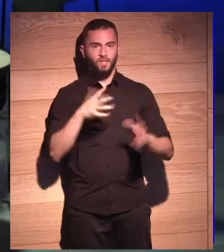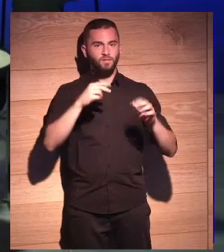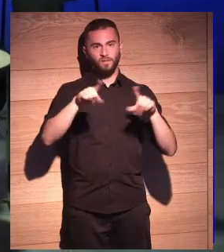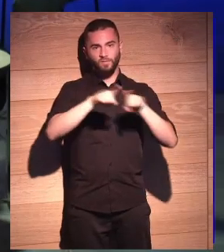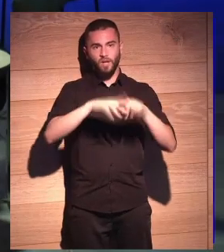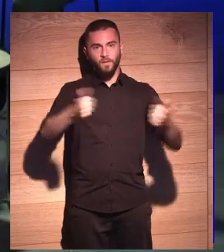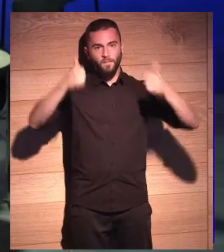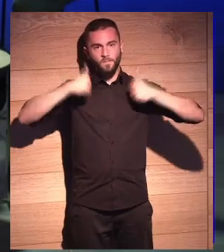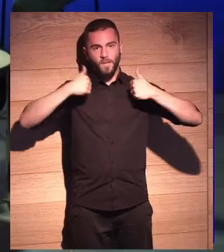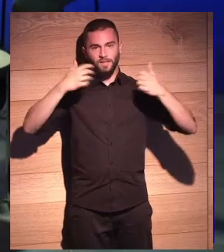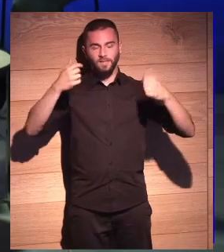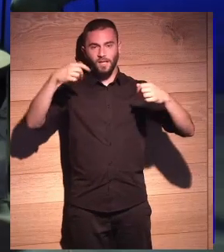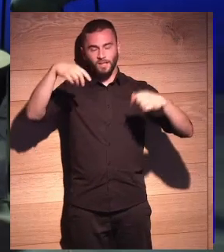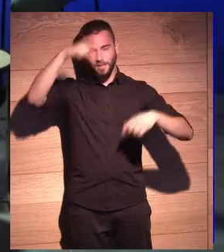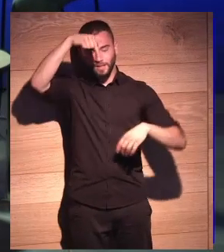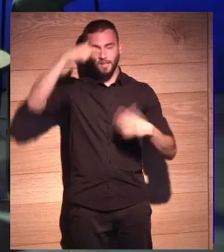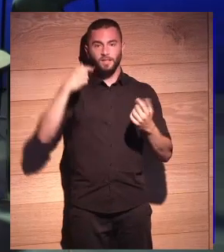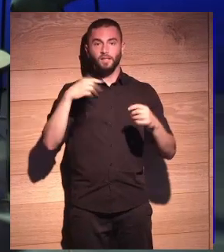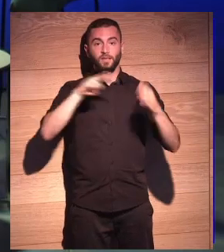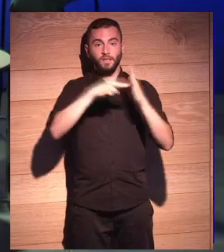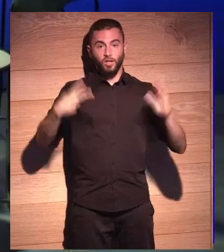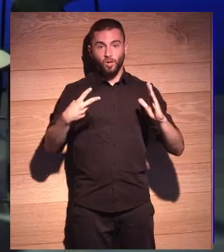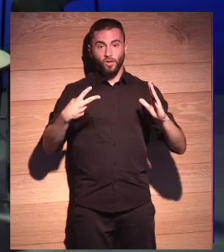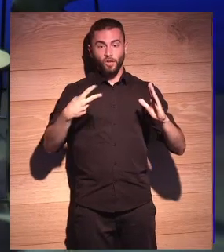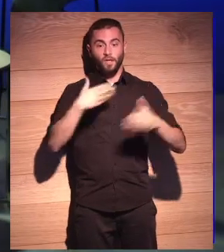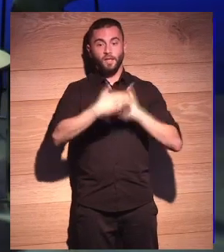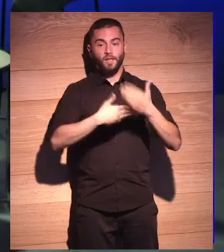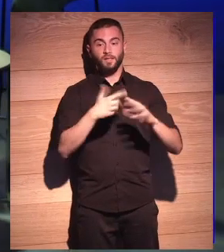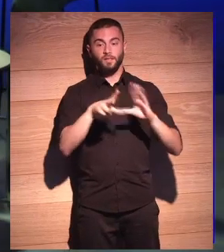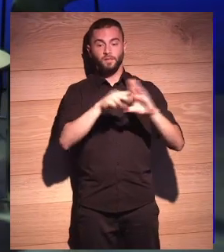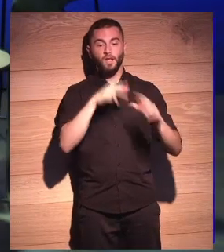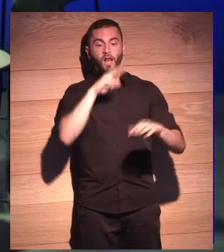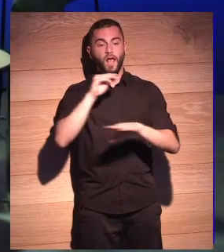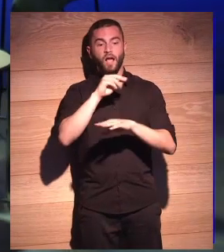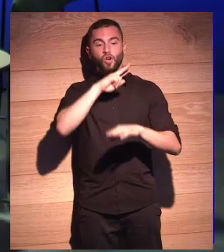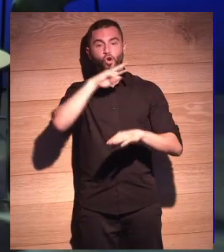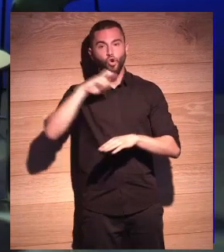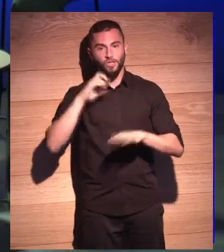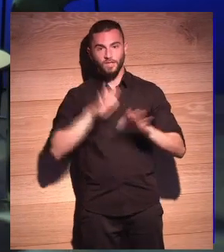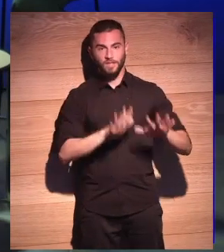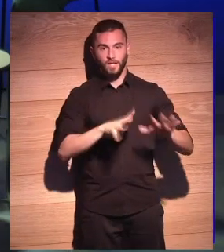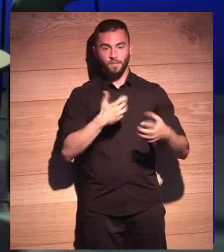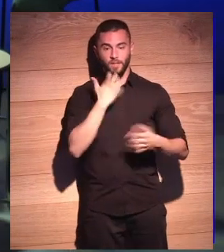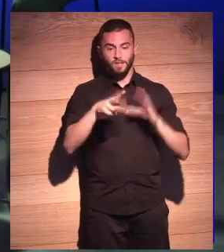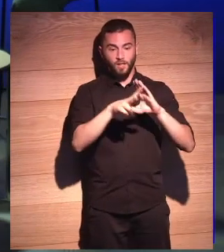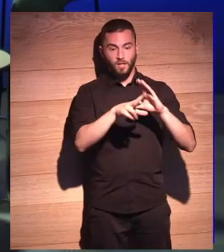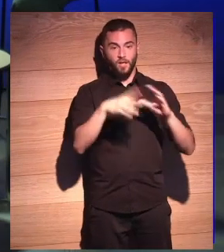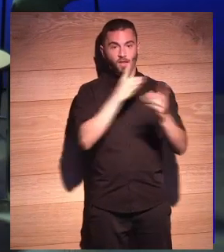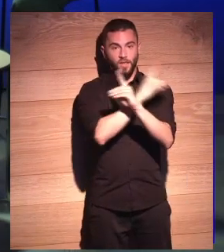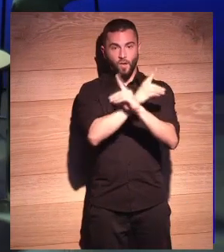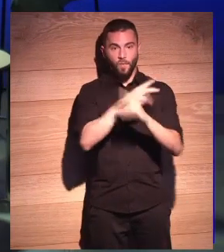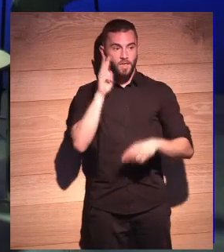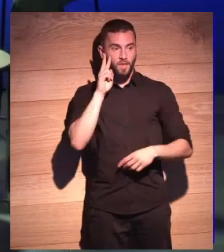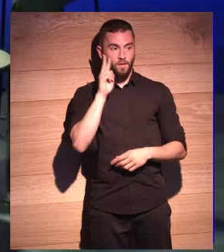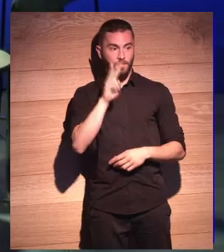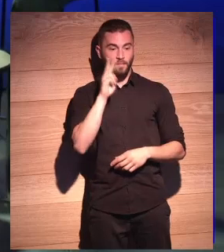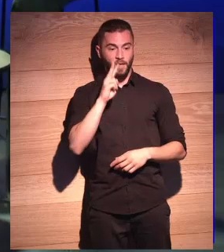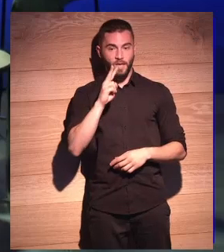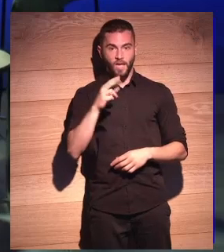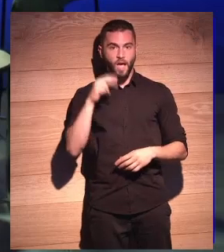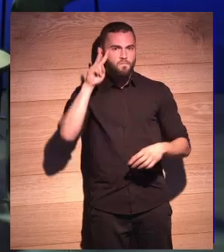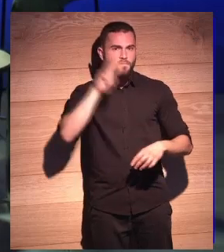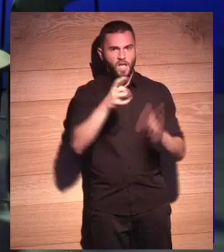master, so at least it's a technology easy to preserve as video, and they can do that, because when people had